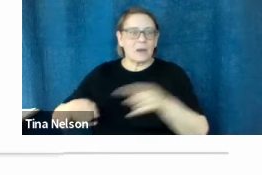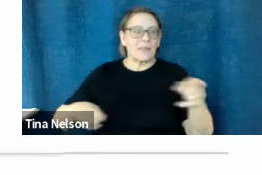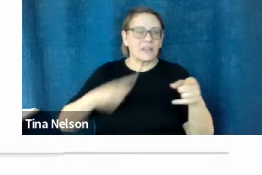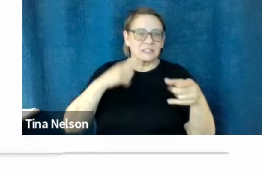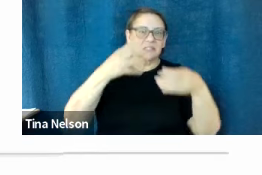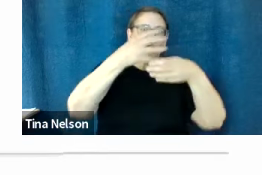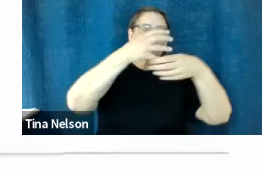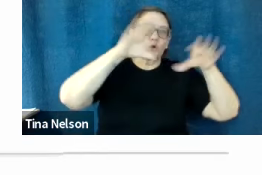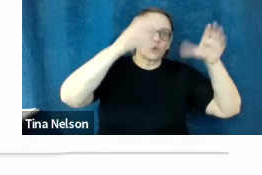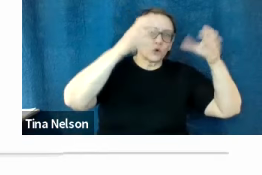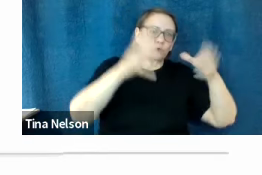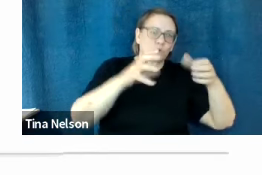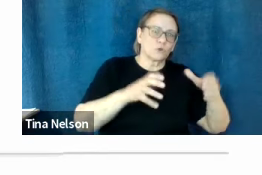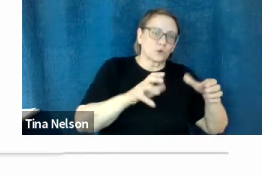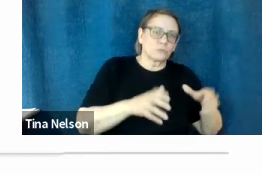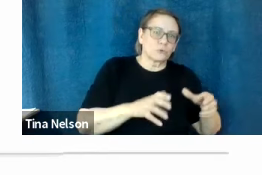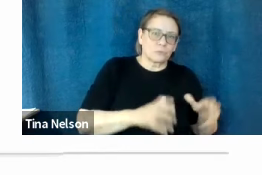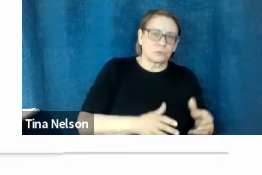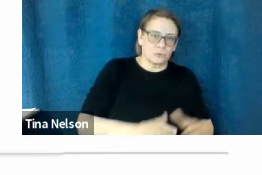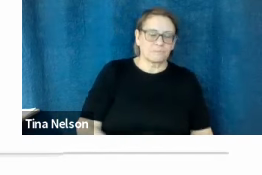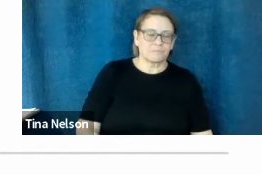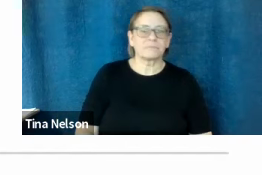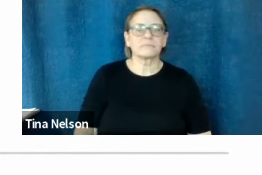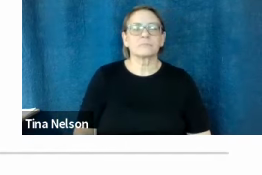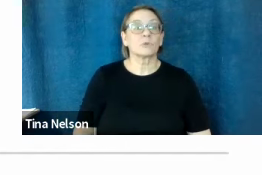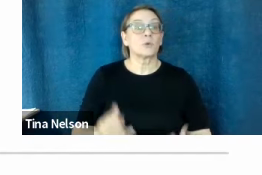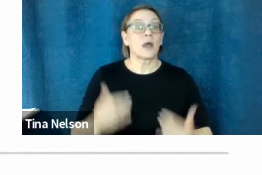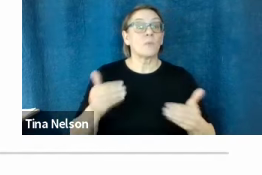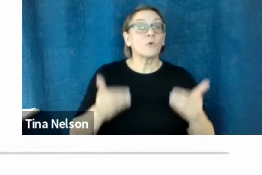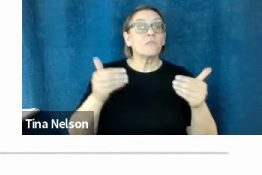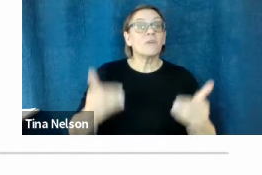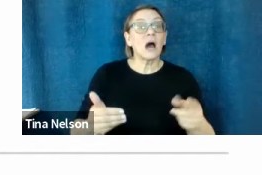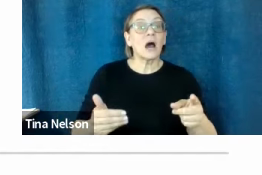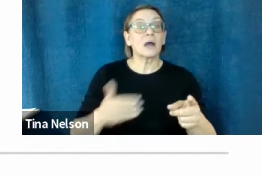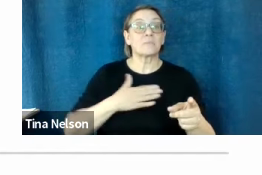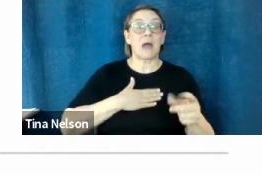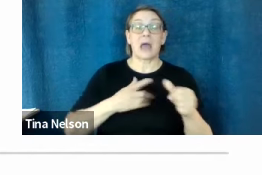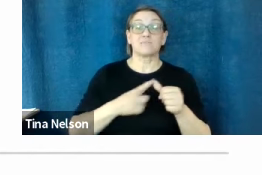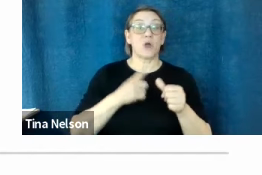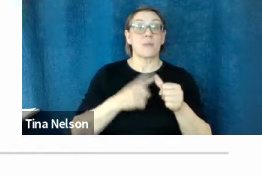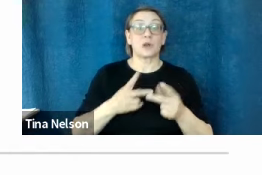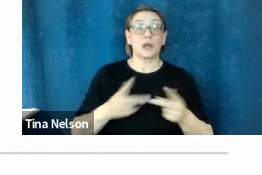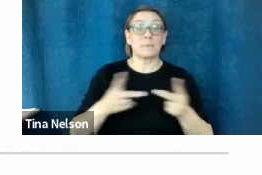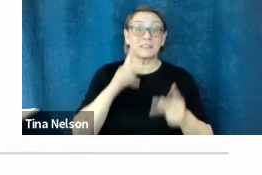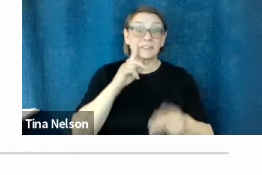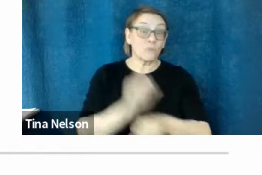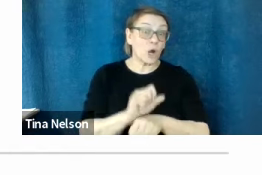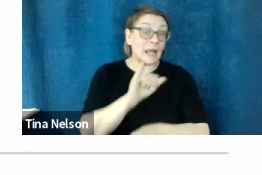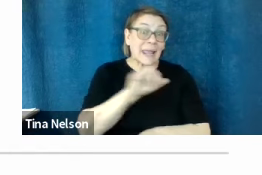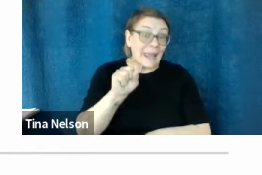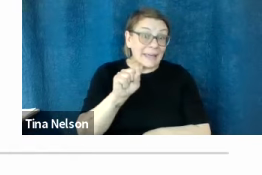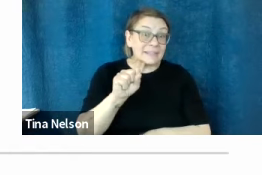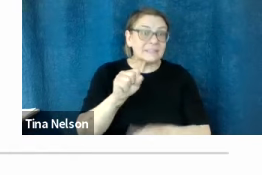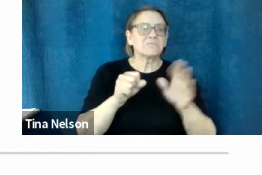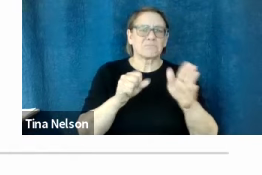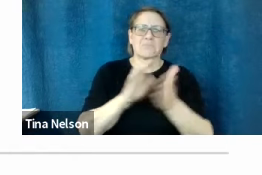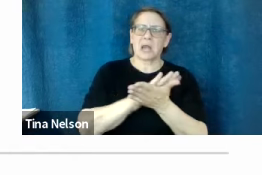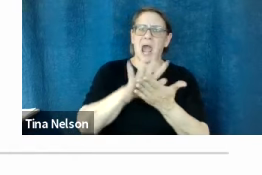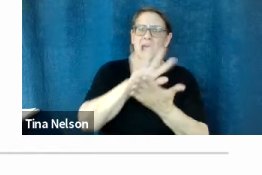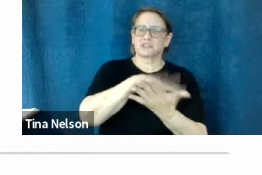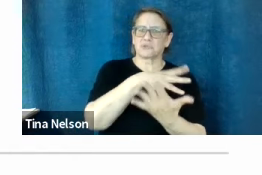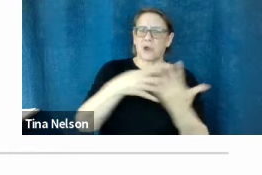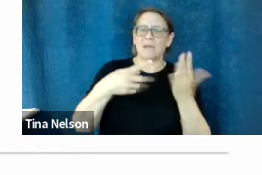workers at 16%, like I said. Okay. So if we move on, uh, my primary place of work is in. Here's the nice graph where it